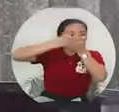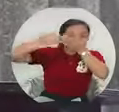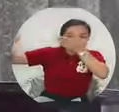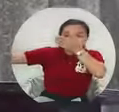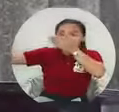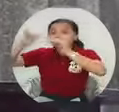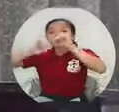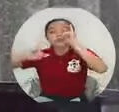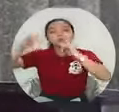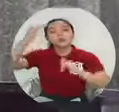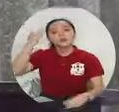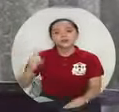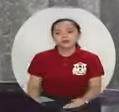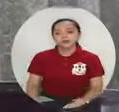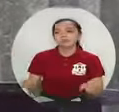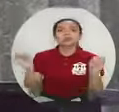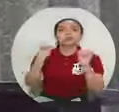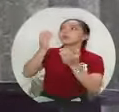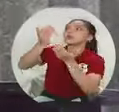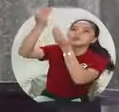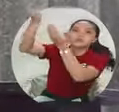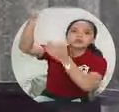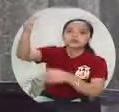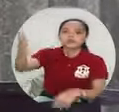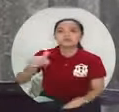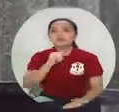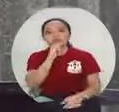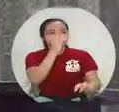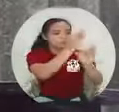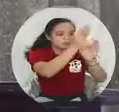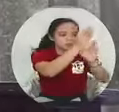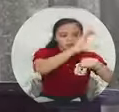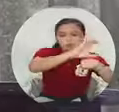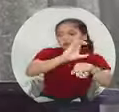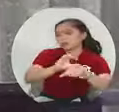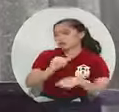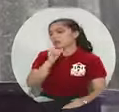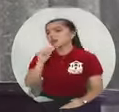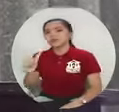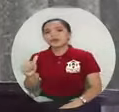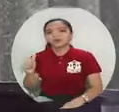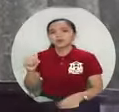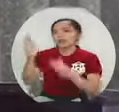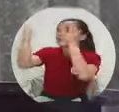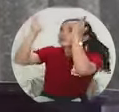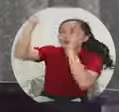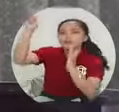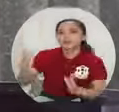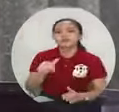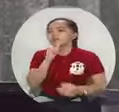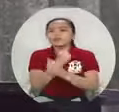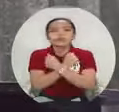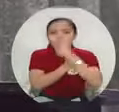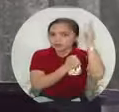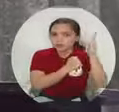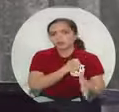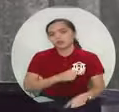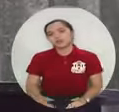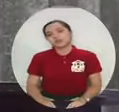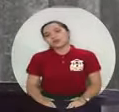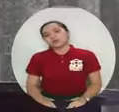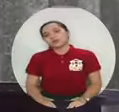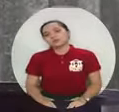committed or have done, we are what we are today. We are here today serving the Lord. Commitment